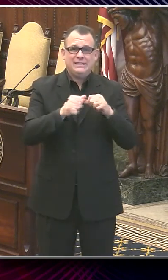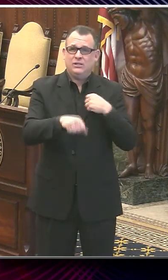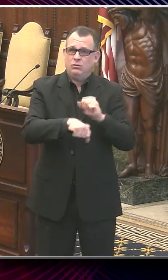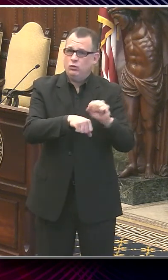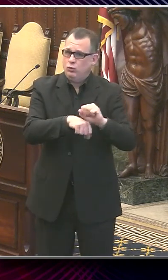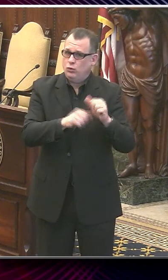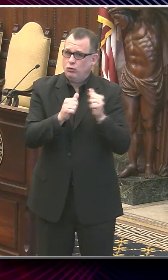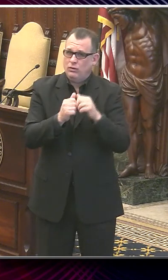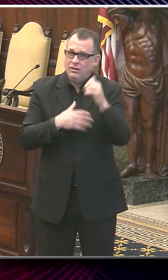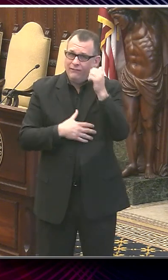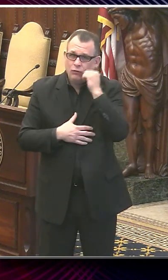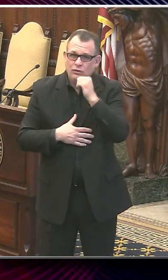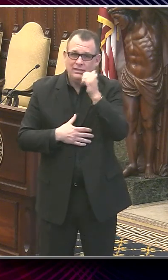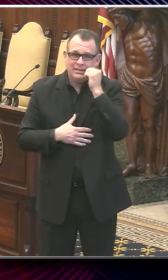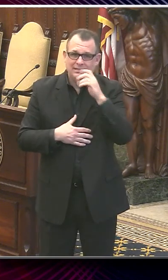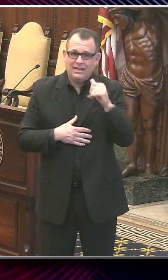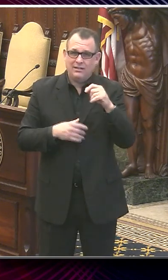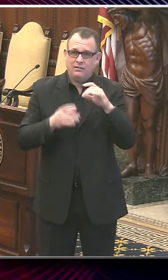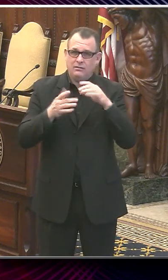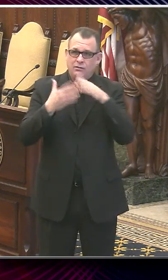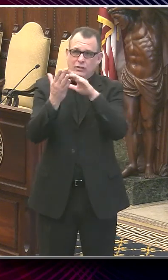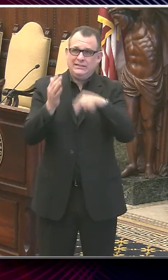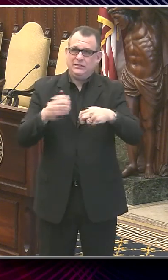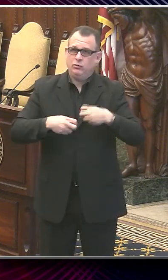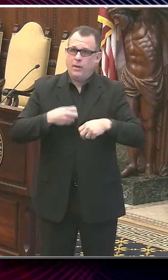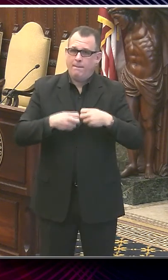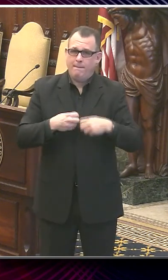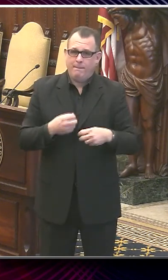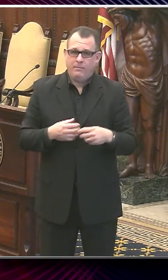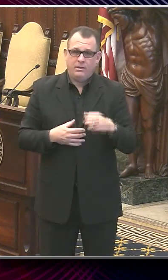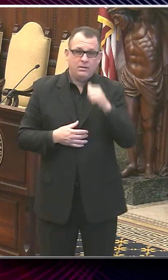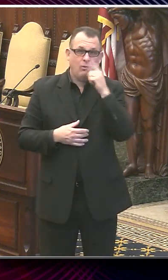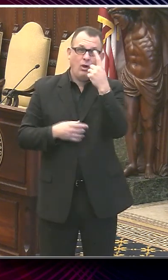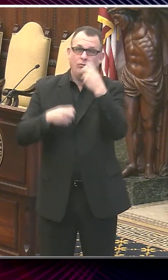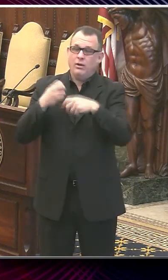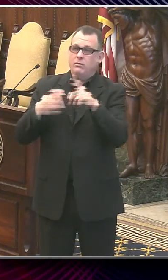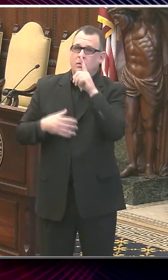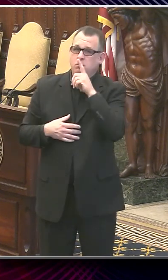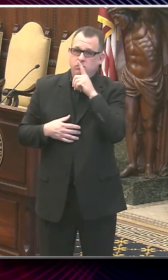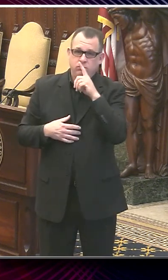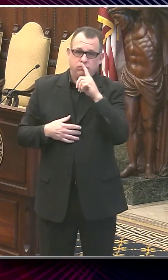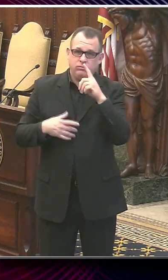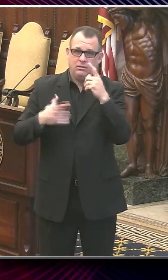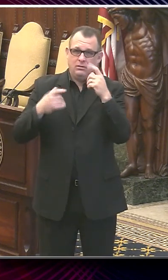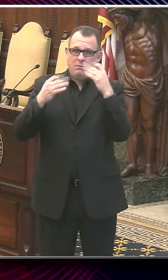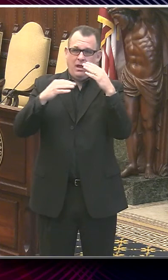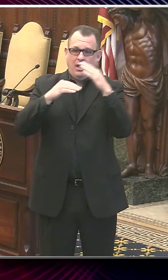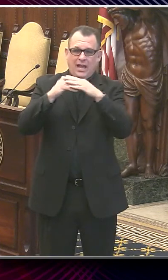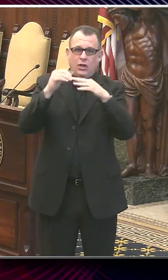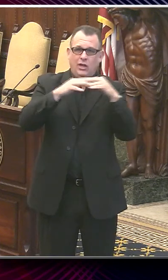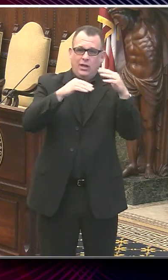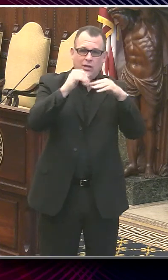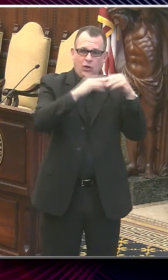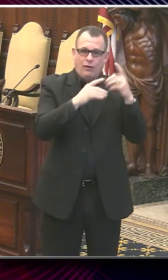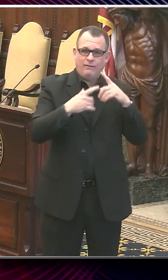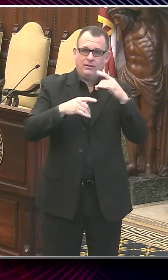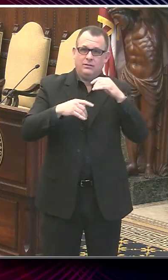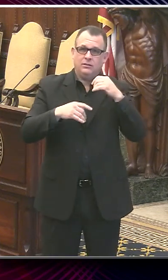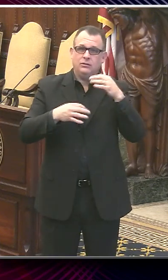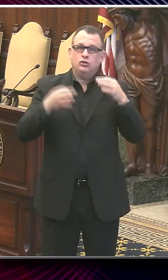day to address this problem. It's multifaceted, but I do believe the criminal justice system needs to work better in order to keep people